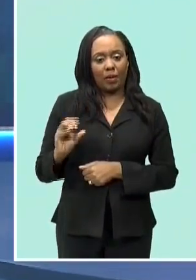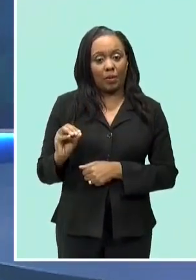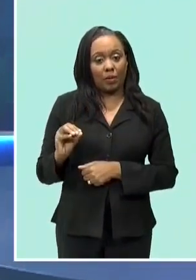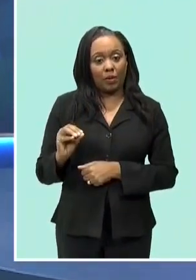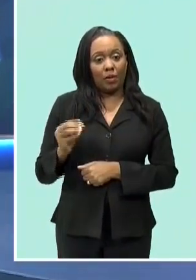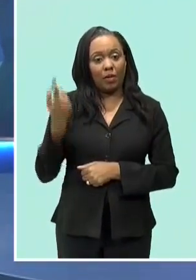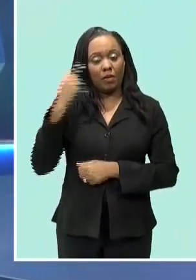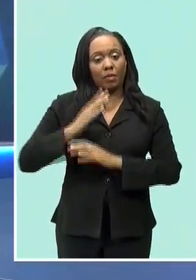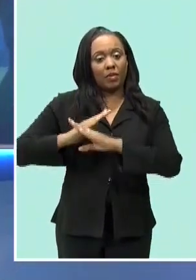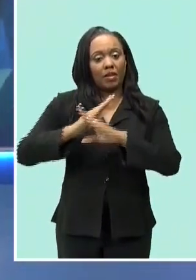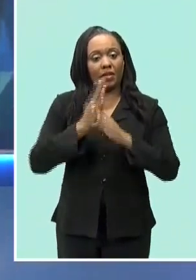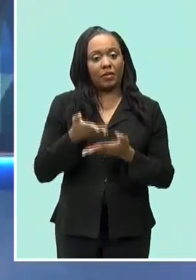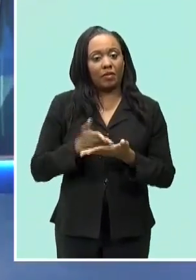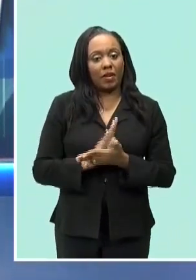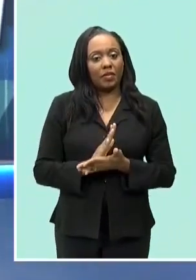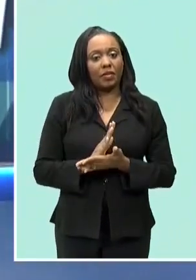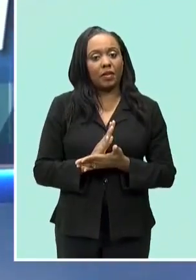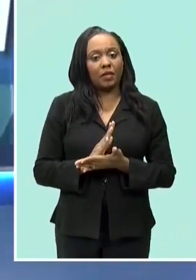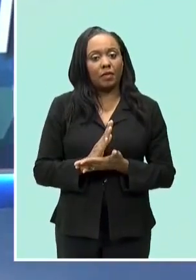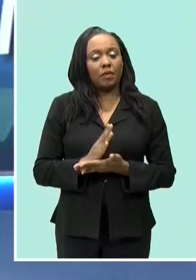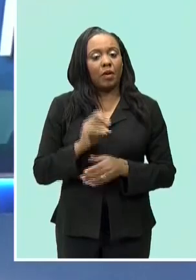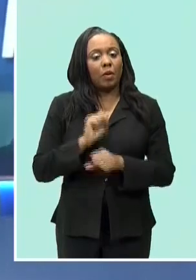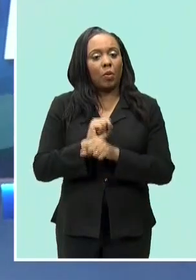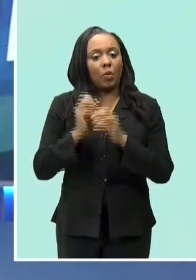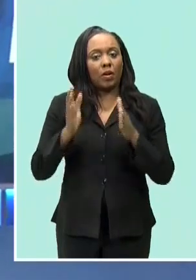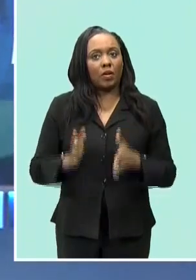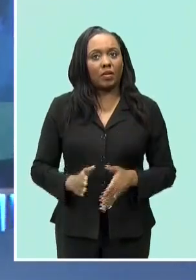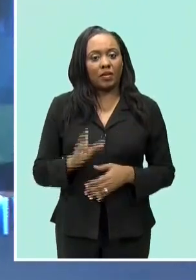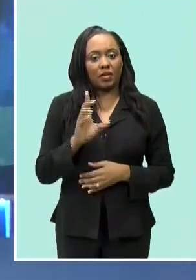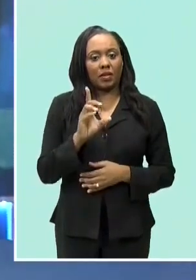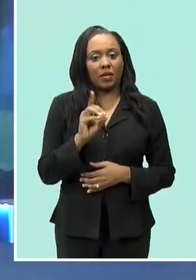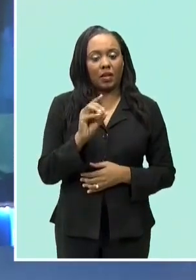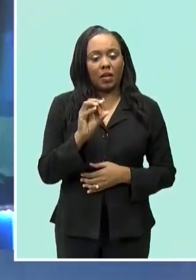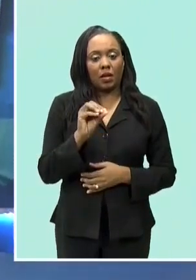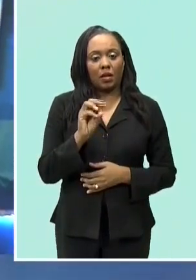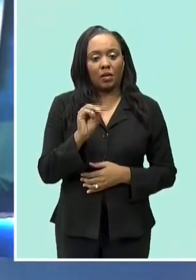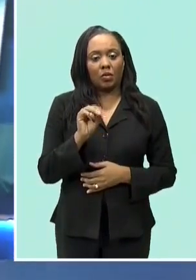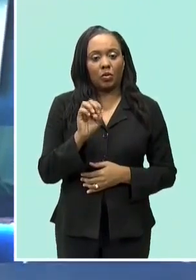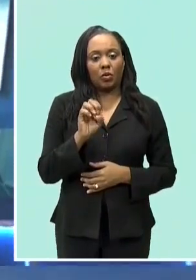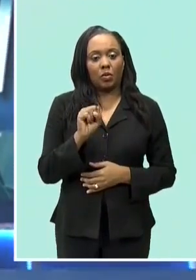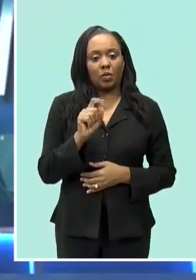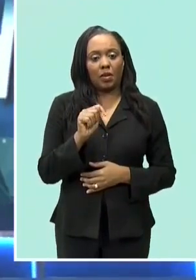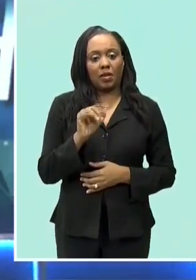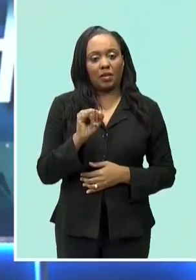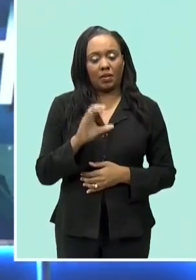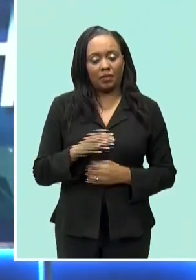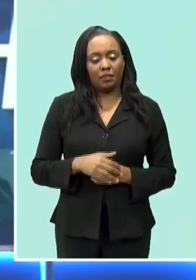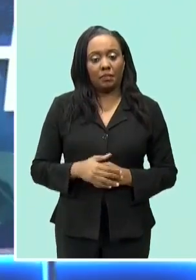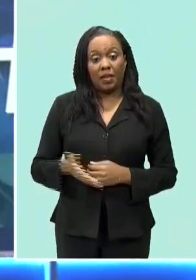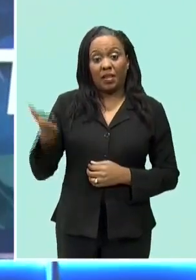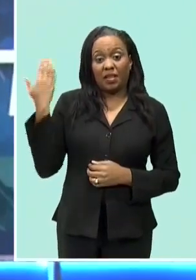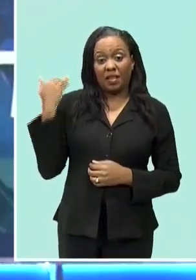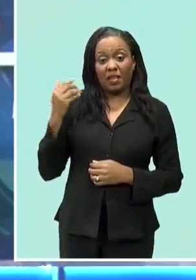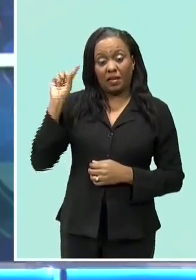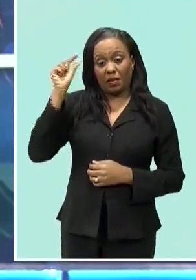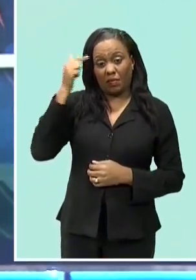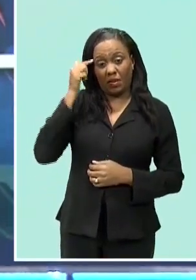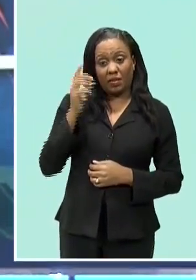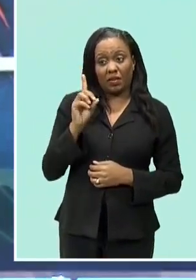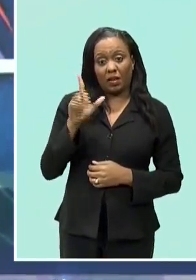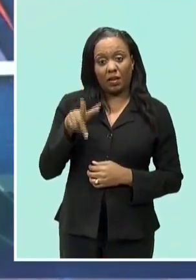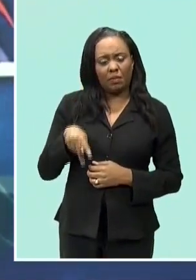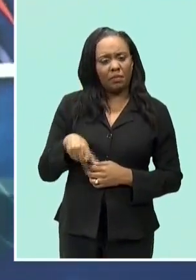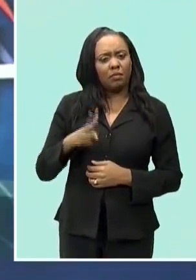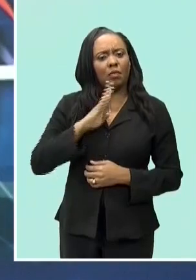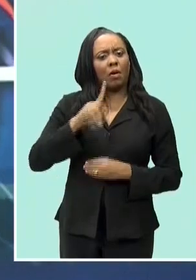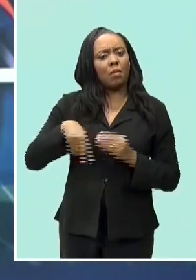of domestic workers. Prime Minister Mia Amor Mottley notes that a previous administration spoke about doing so about a decade ago, but